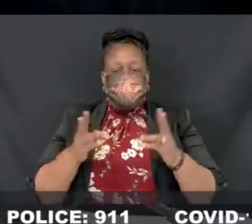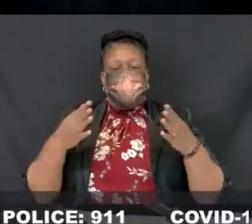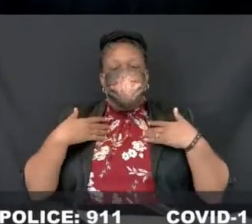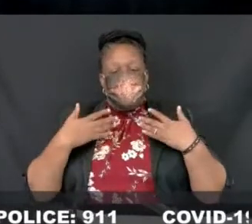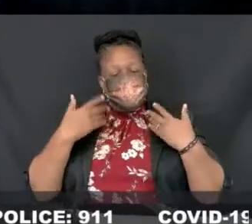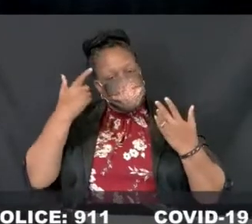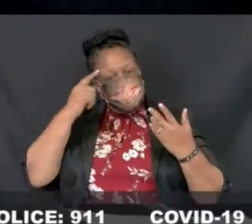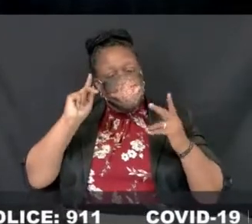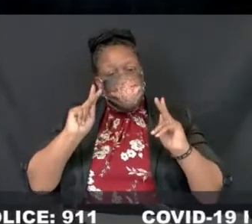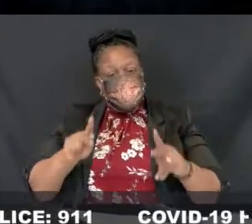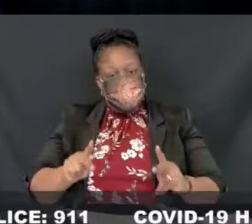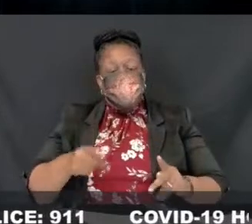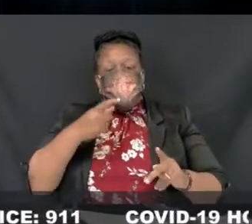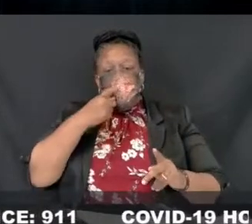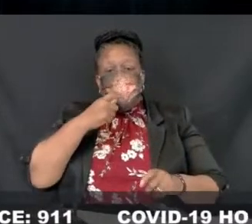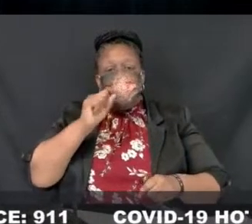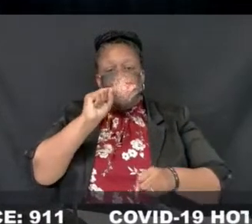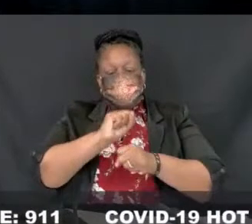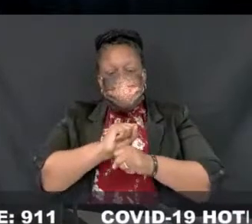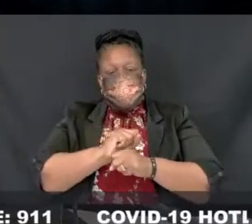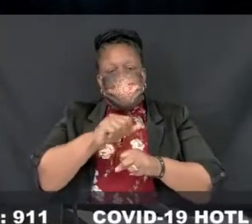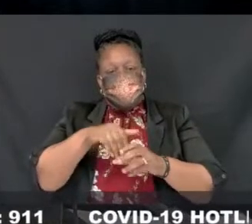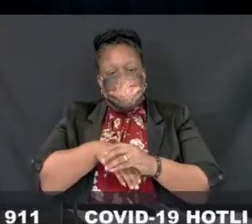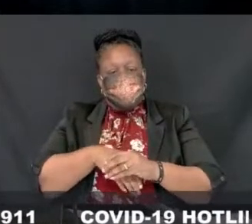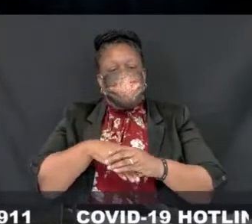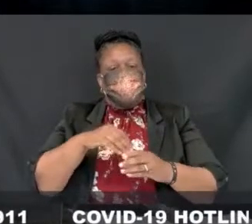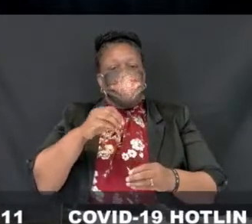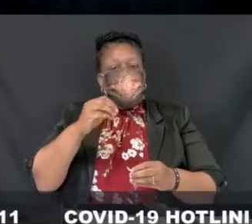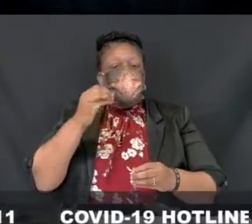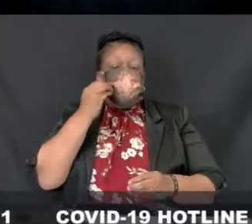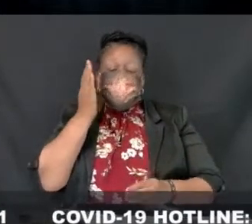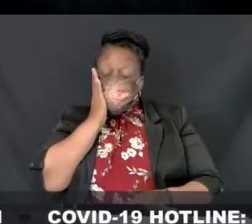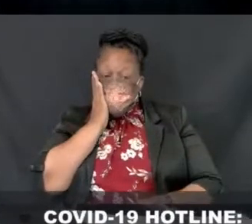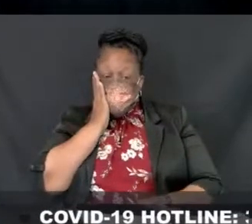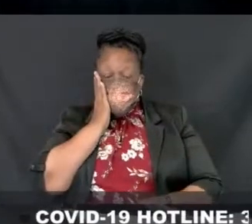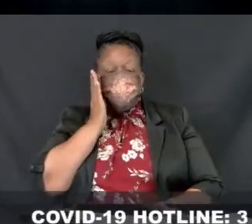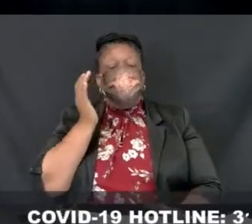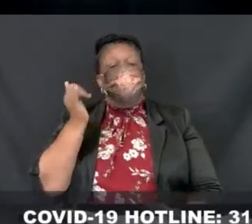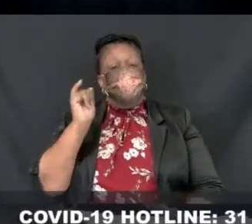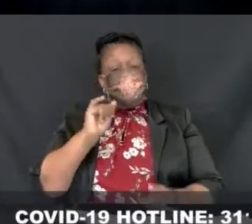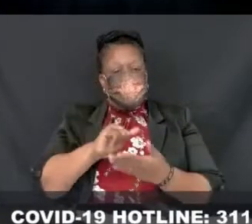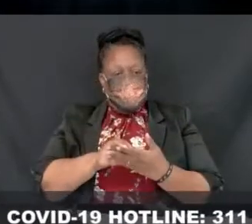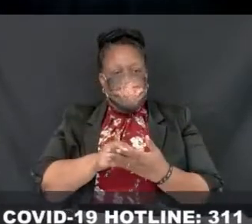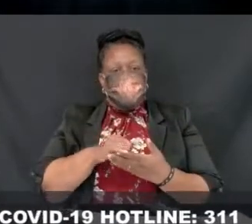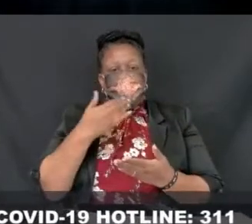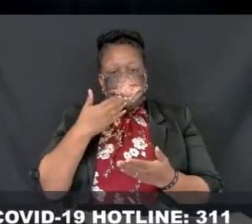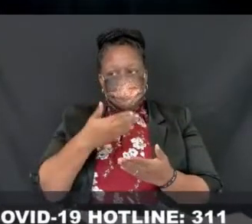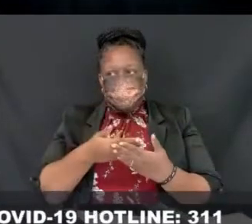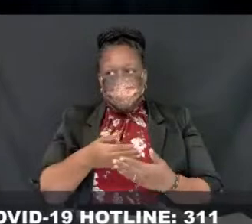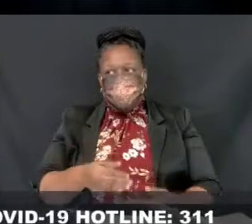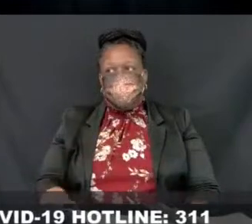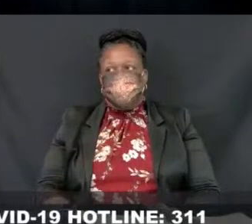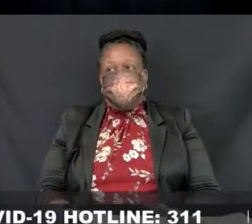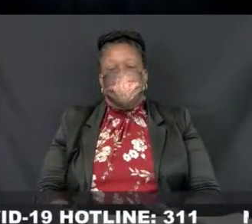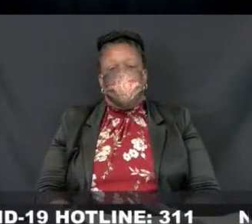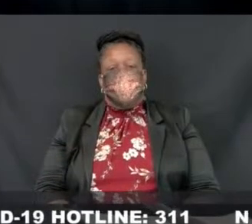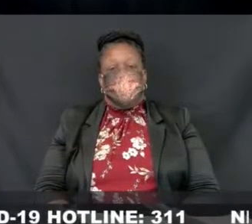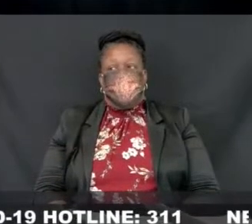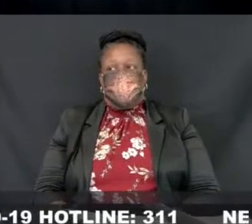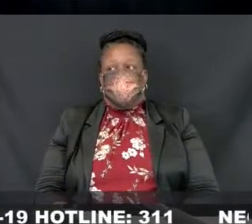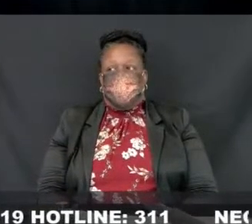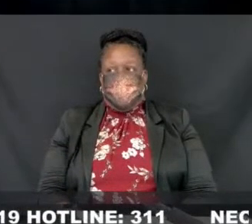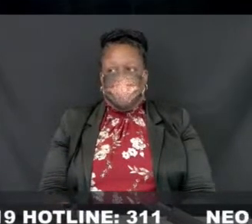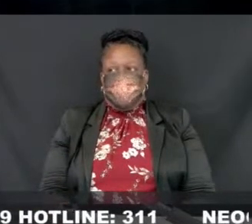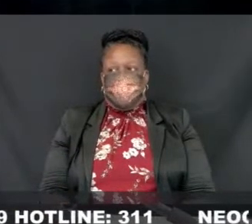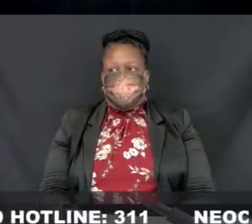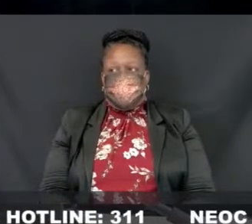initiatives, people may not know that you, for example, the vacation in place terminology came from Mr. Mark Schneider at Park Hyatt.